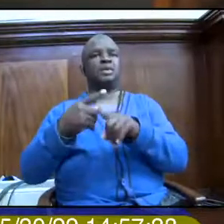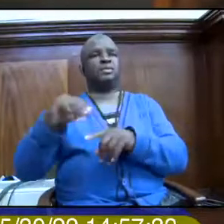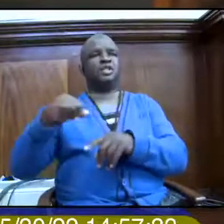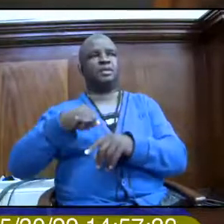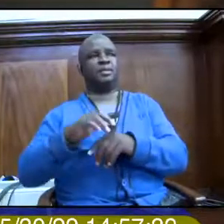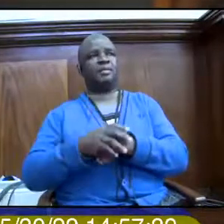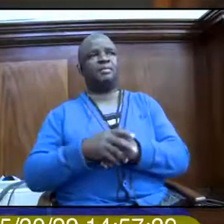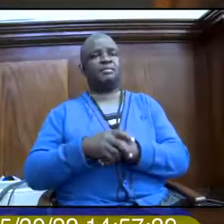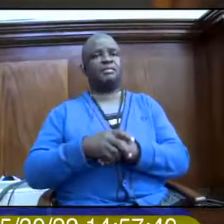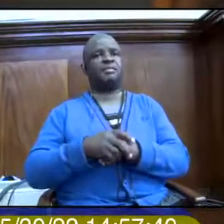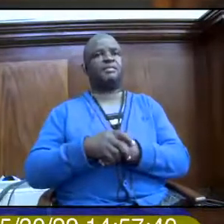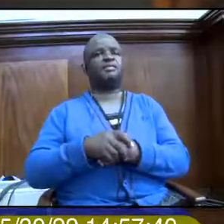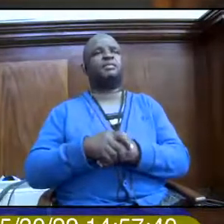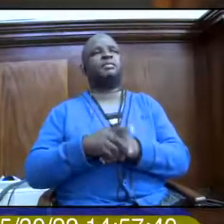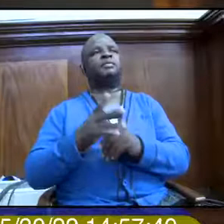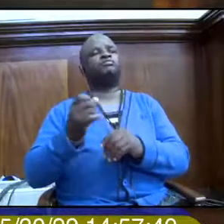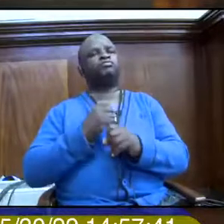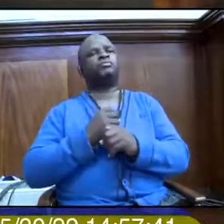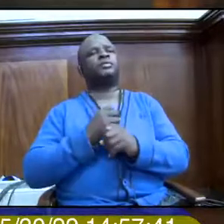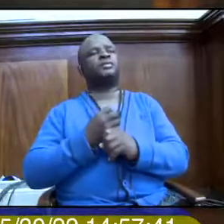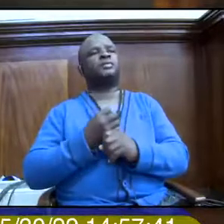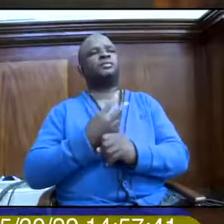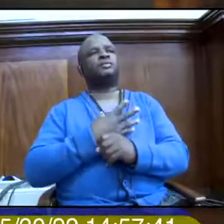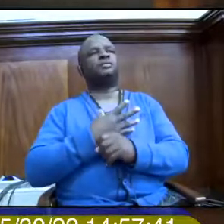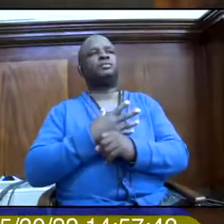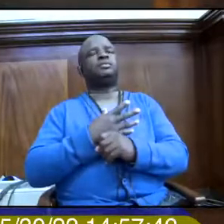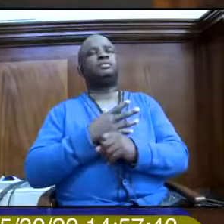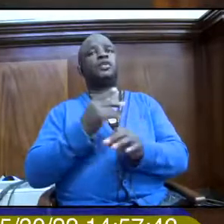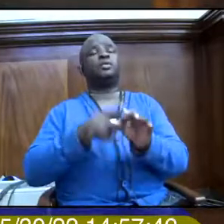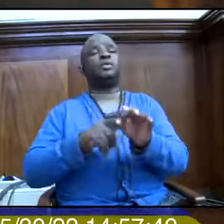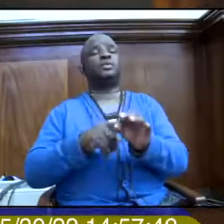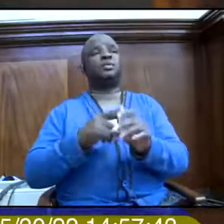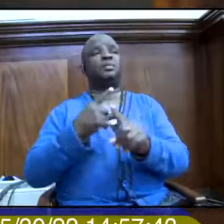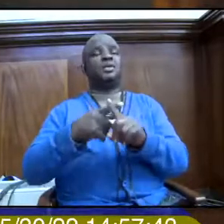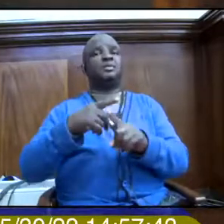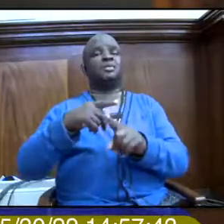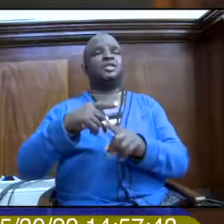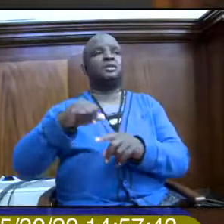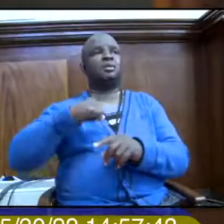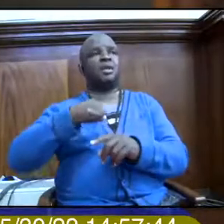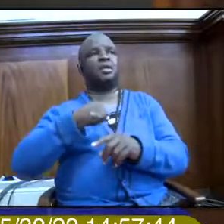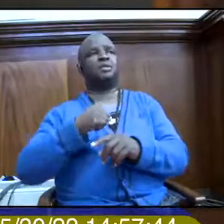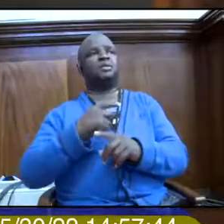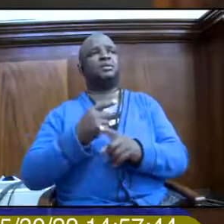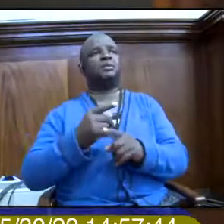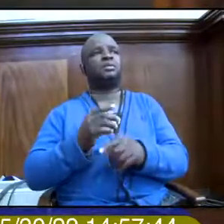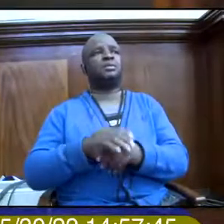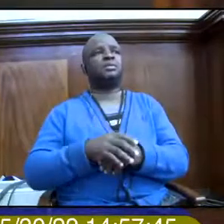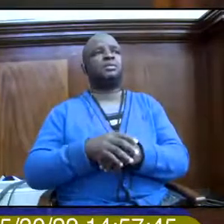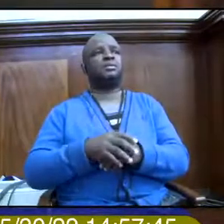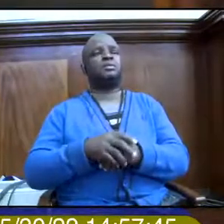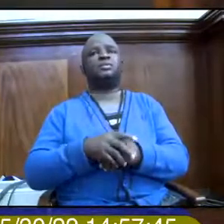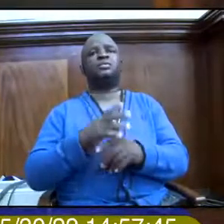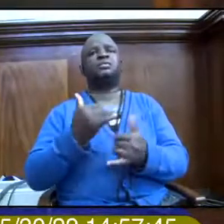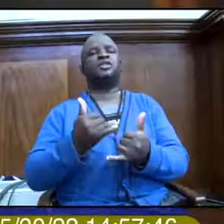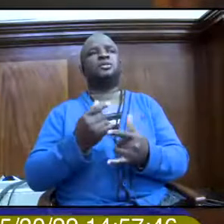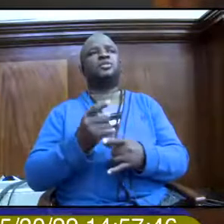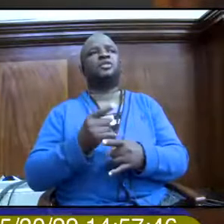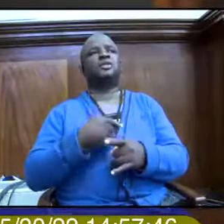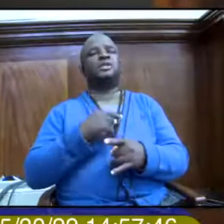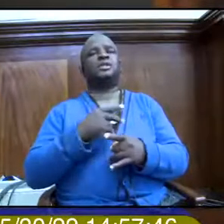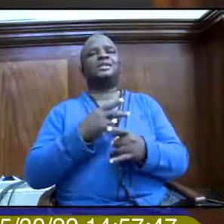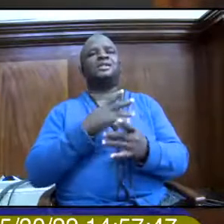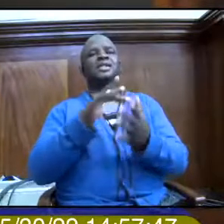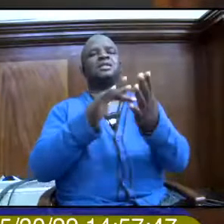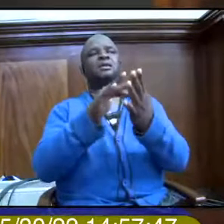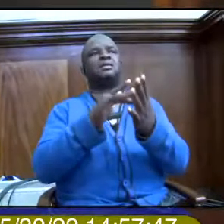we we we surprised that issue quake and bosava is raised as an issue of a hub that does not